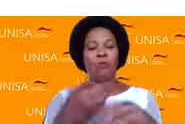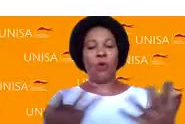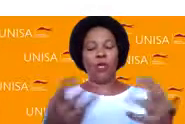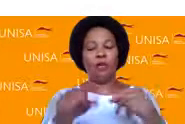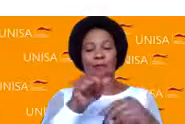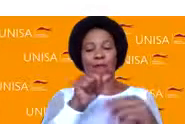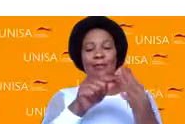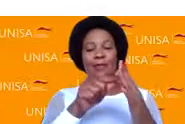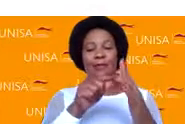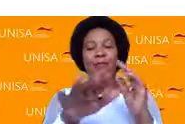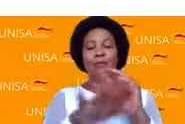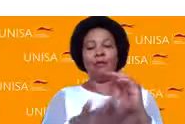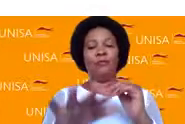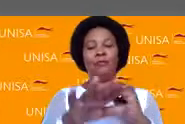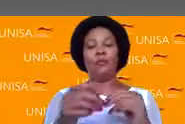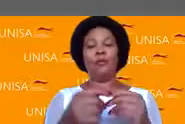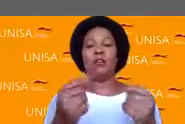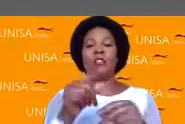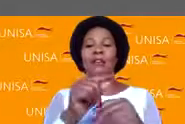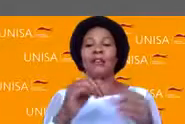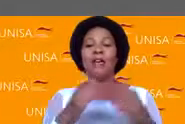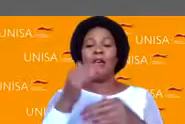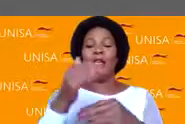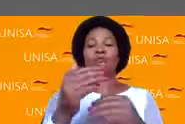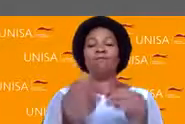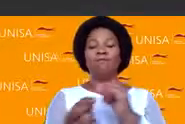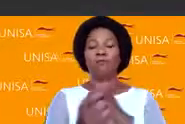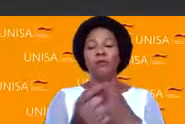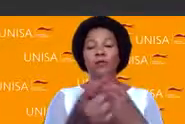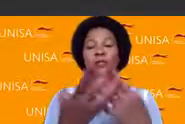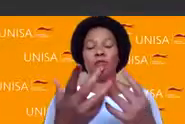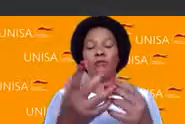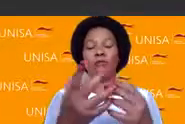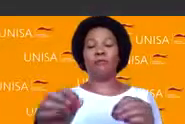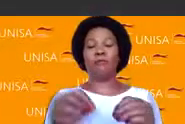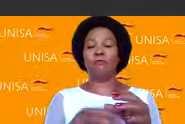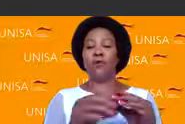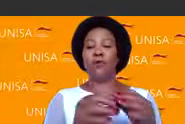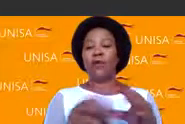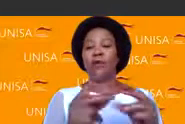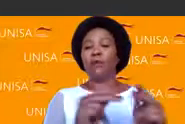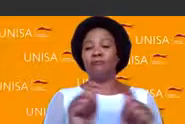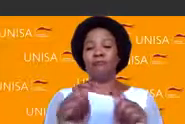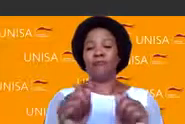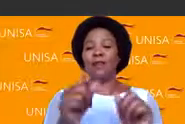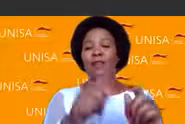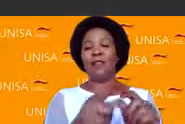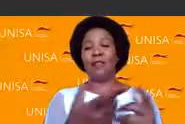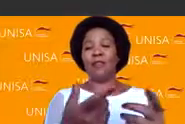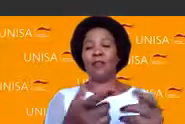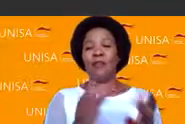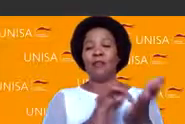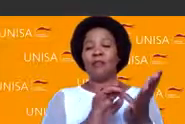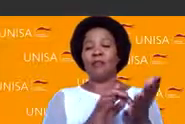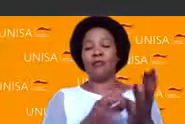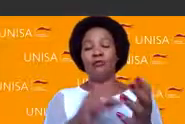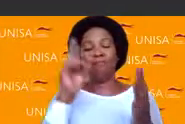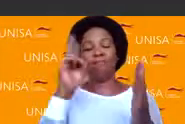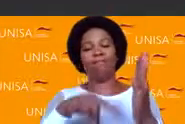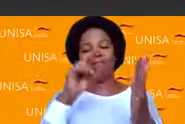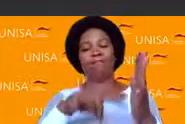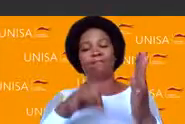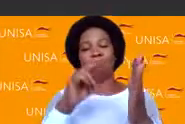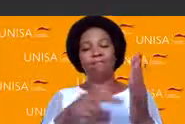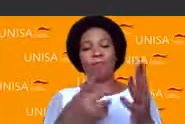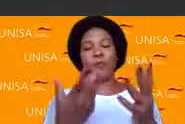we also do is after the session, we will upload the webinar recording, and you will see even the session that we had previously